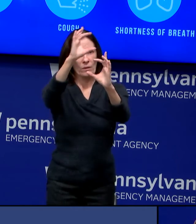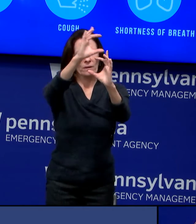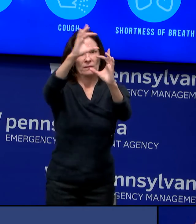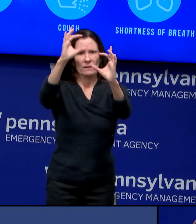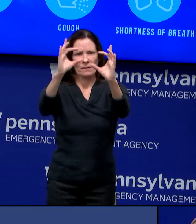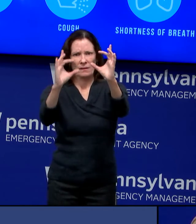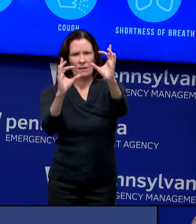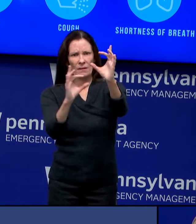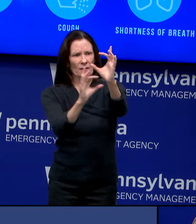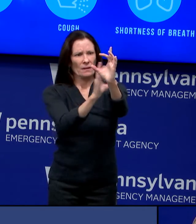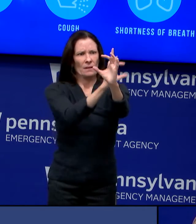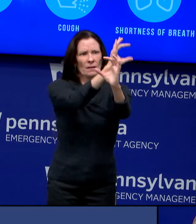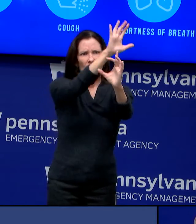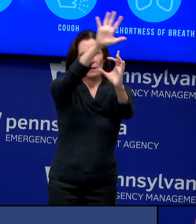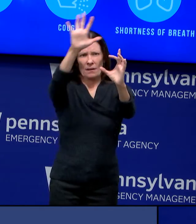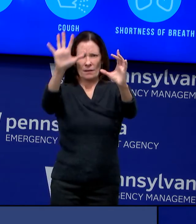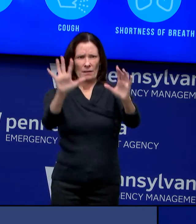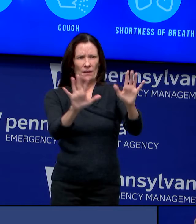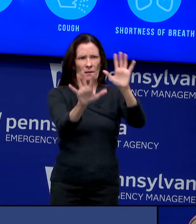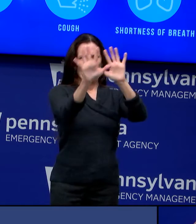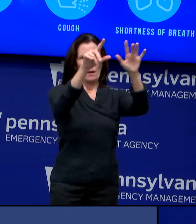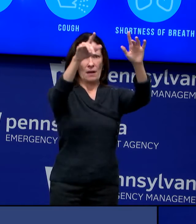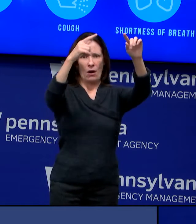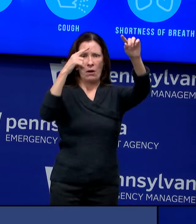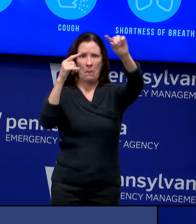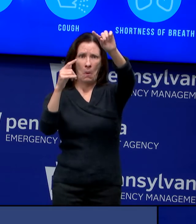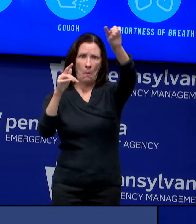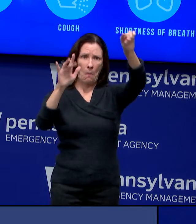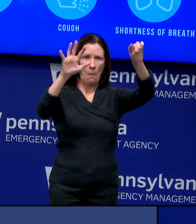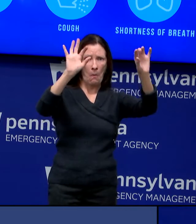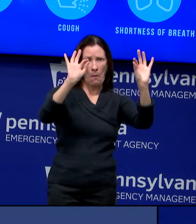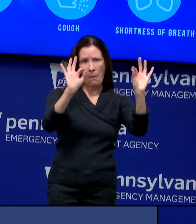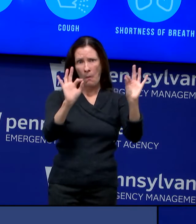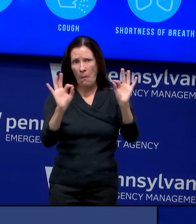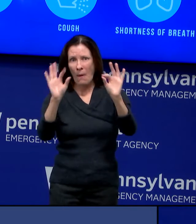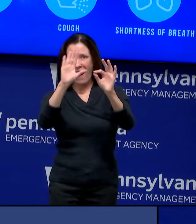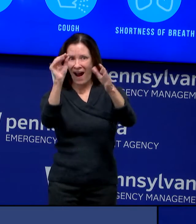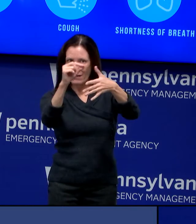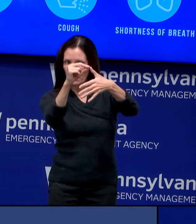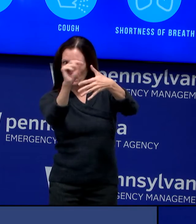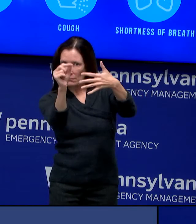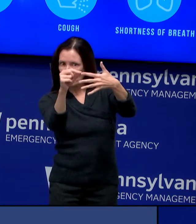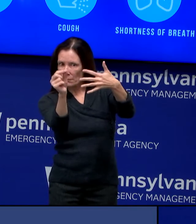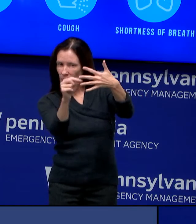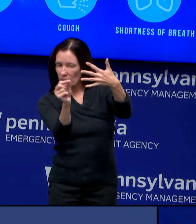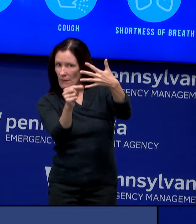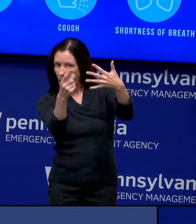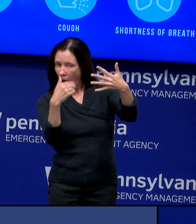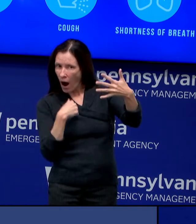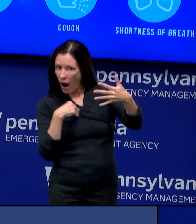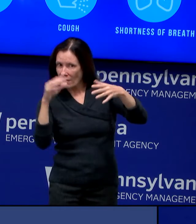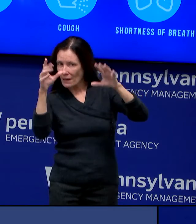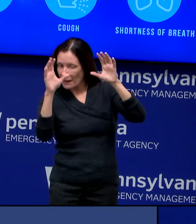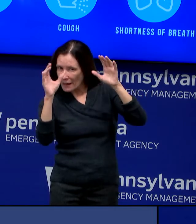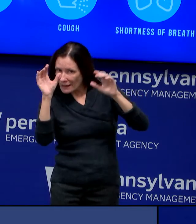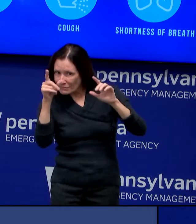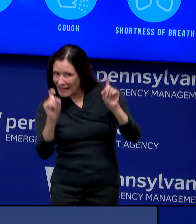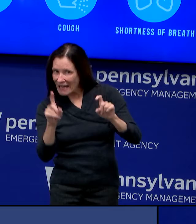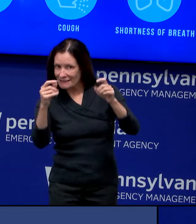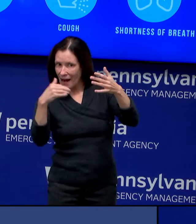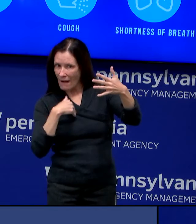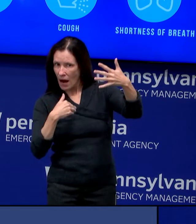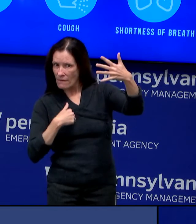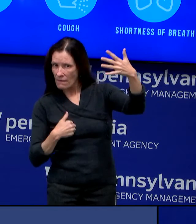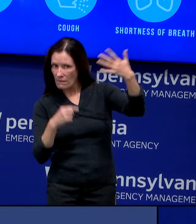region going from red to yellow. From WTAE, In Beaver County, there have been many reports of cases